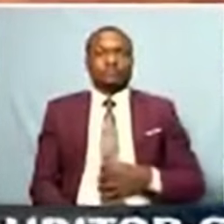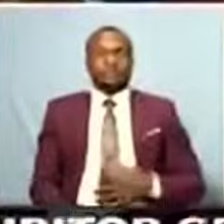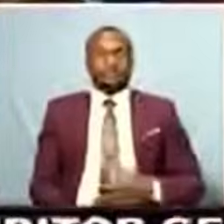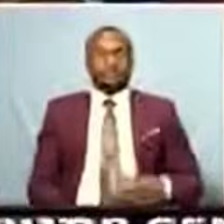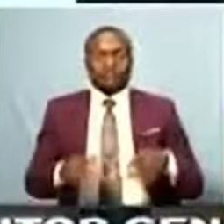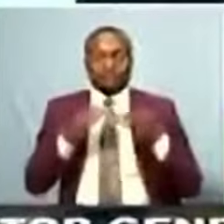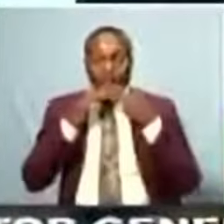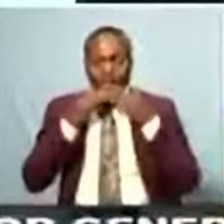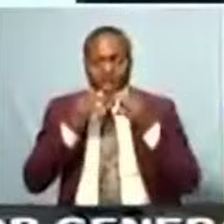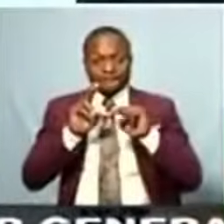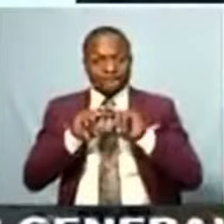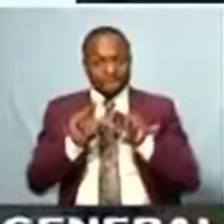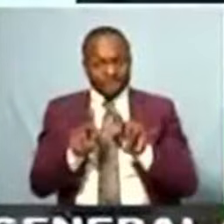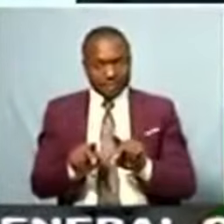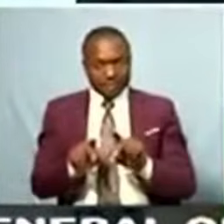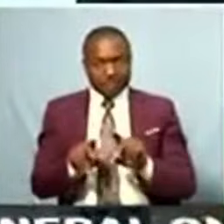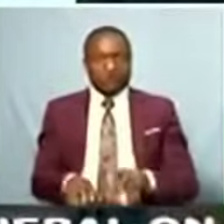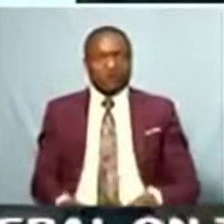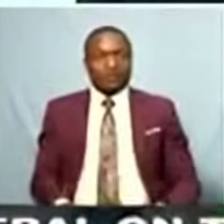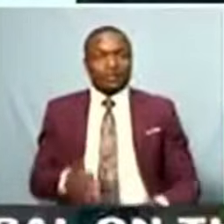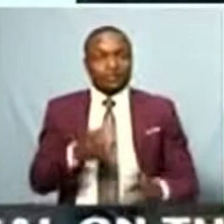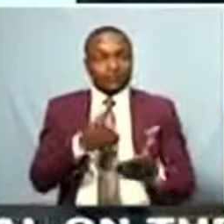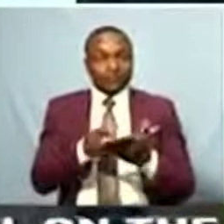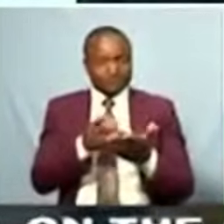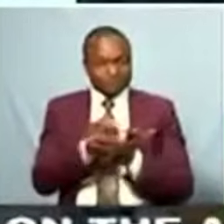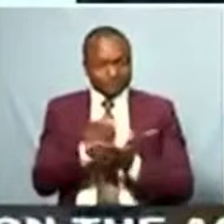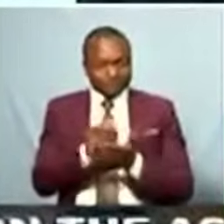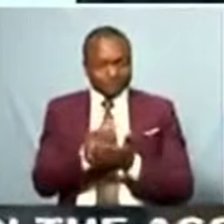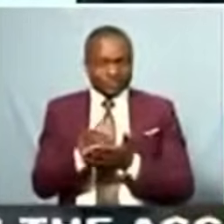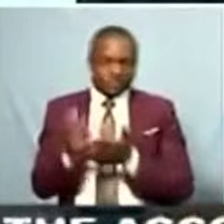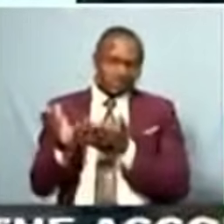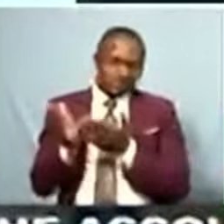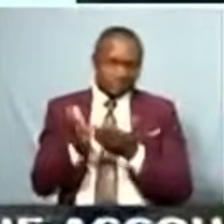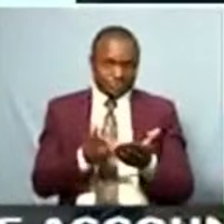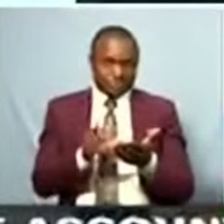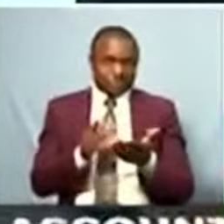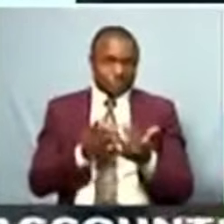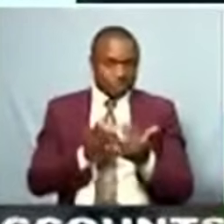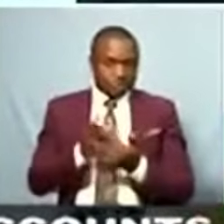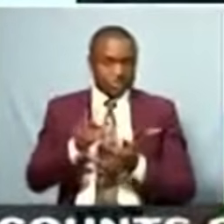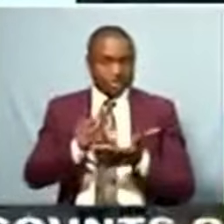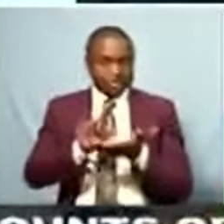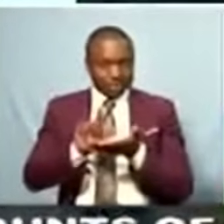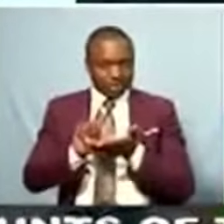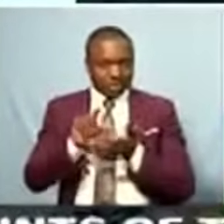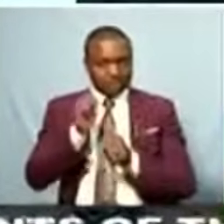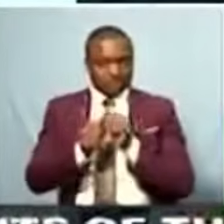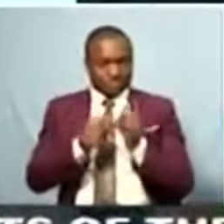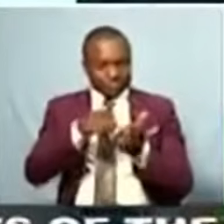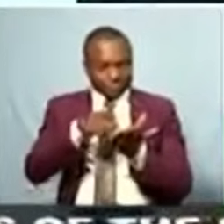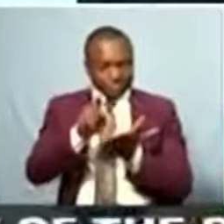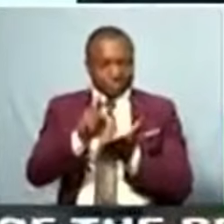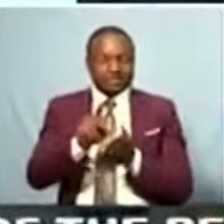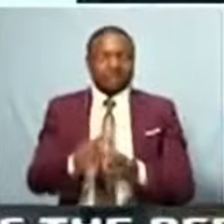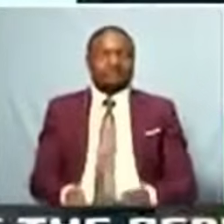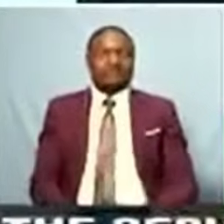Thank you very much, Chair. These funds actually came through a loan, which we paid